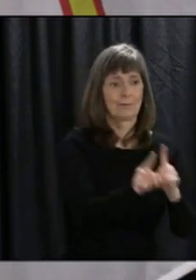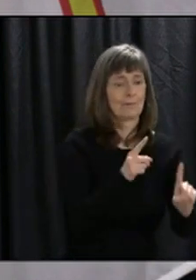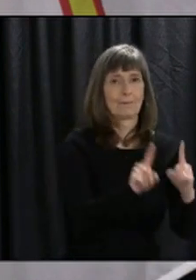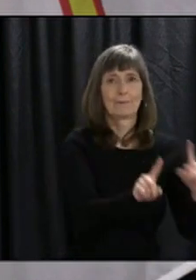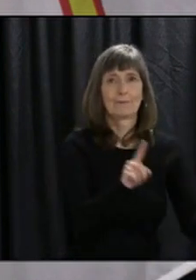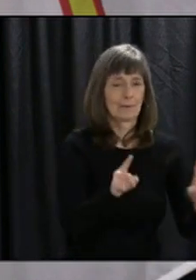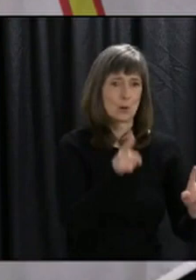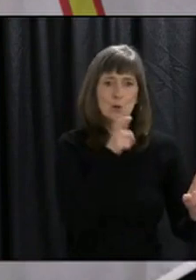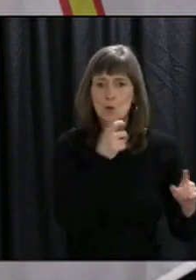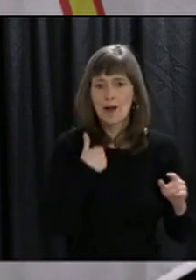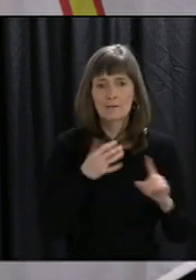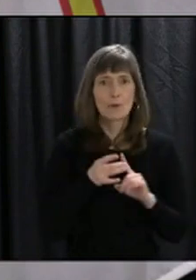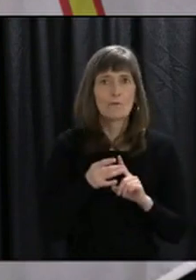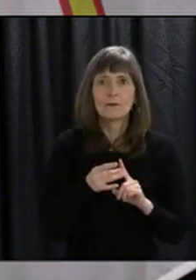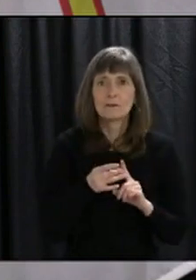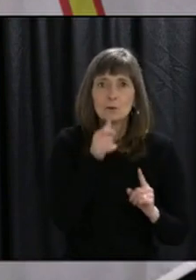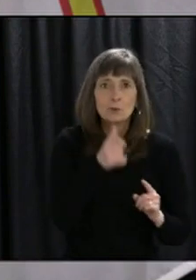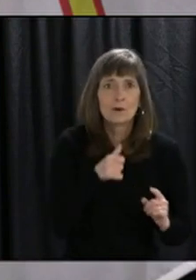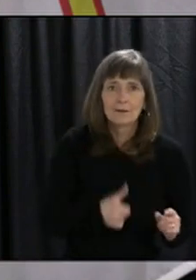a simple solution.